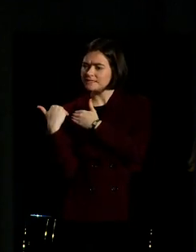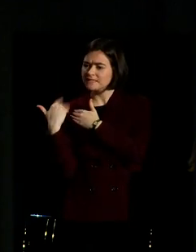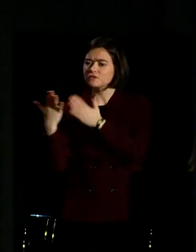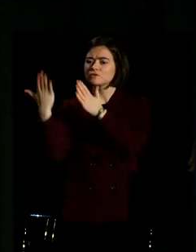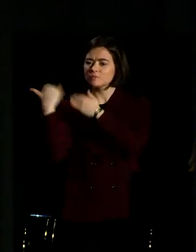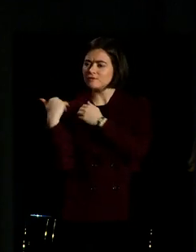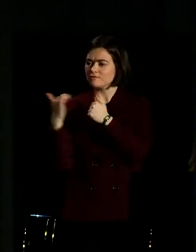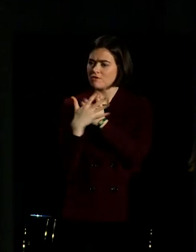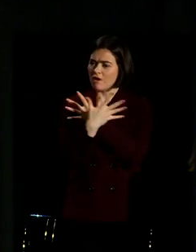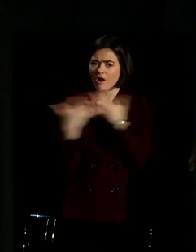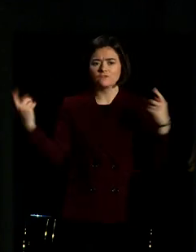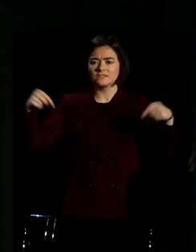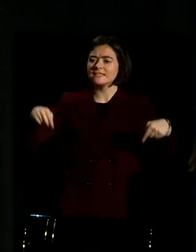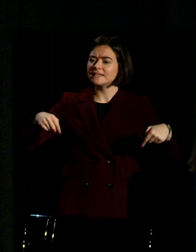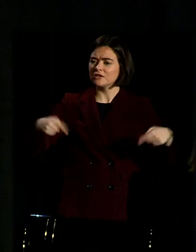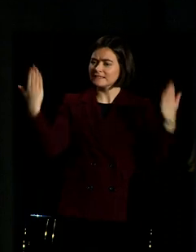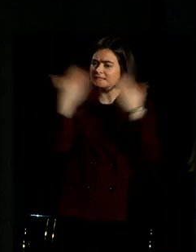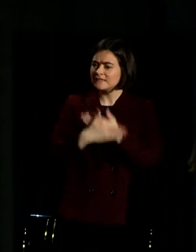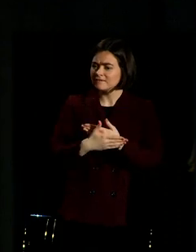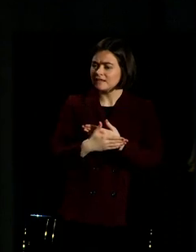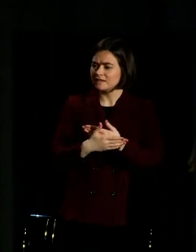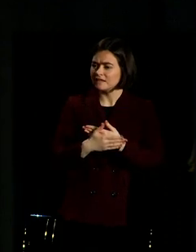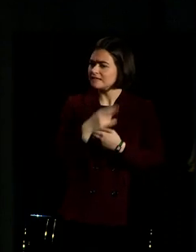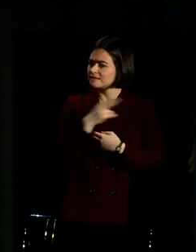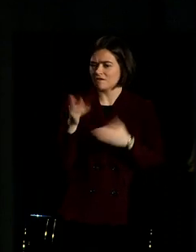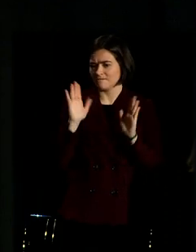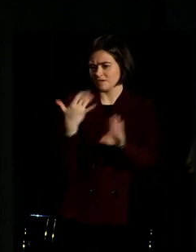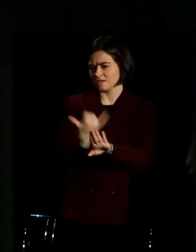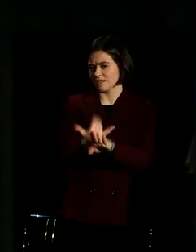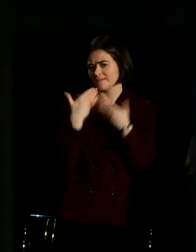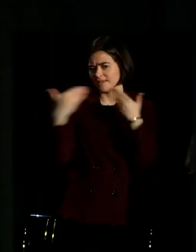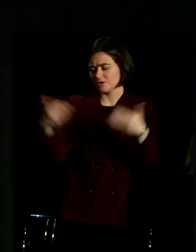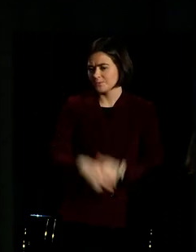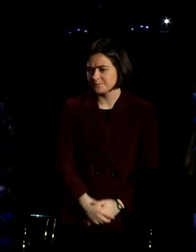of all of us sitting here, is not over. Thank you.